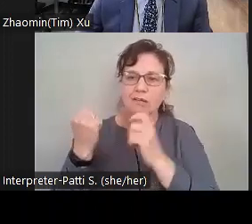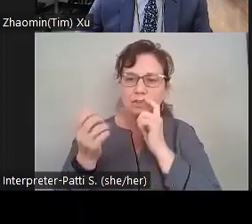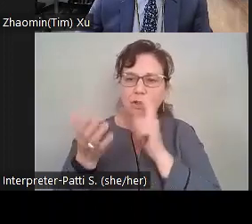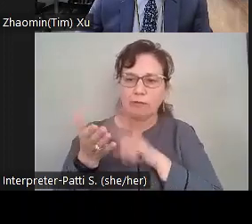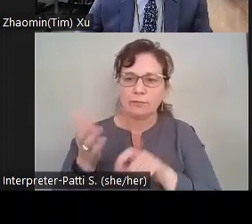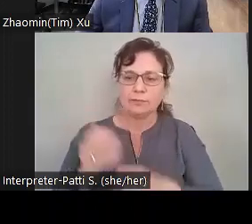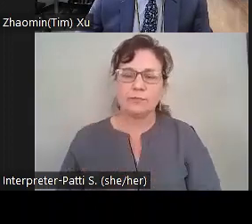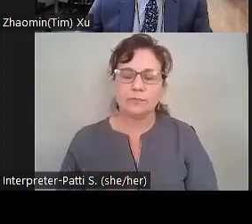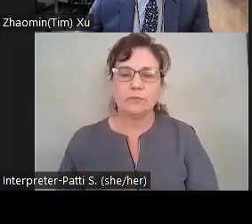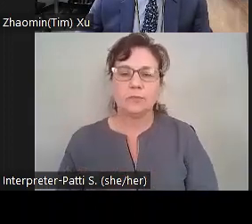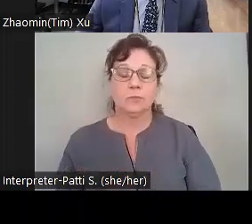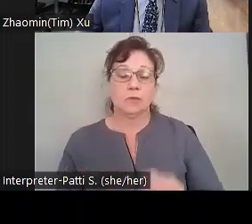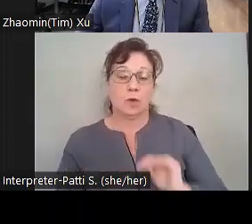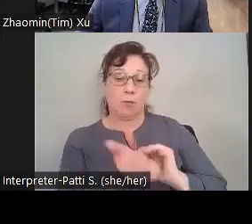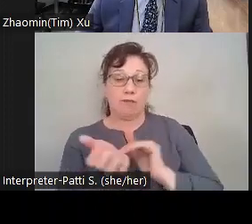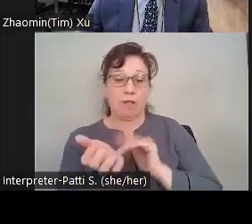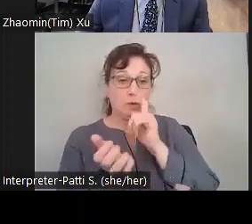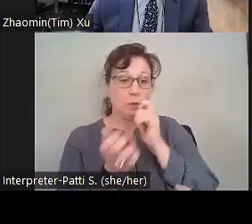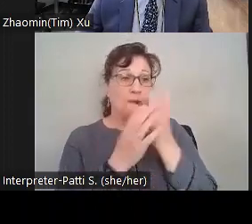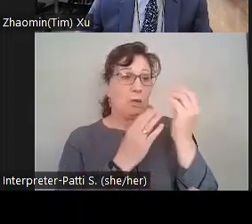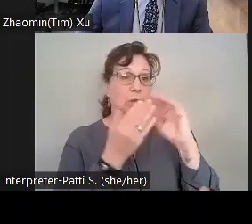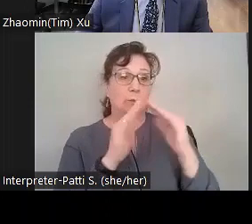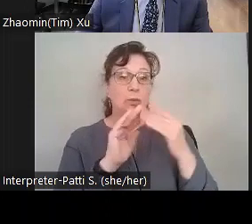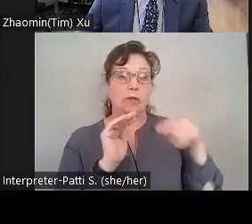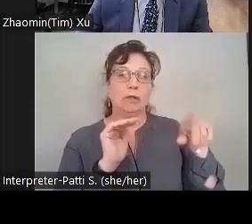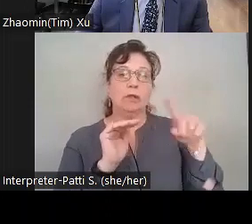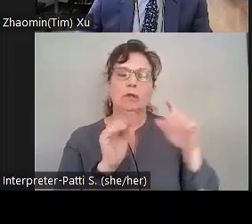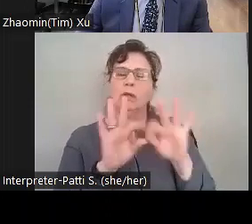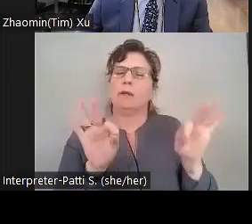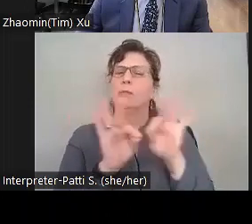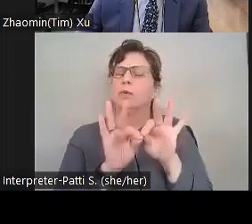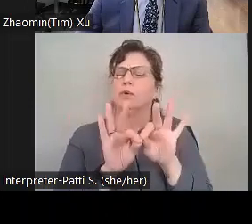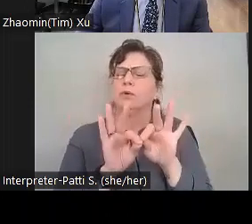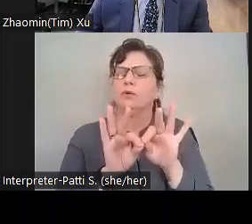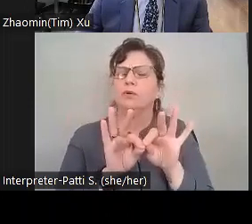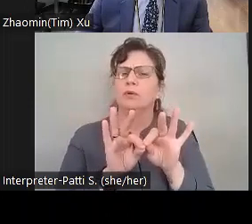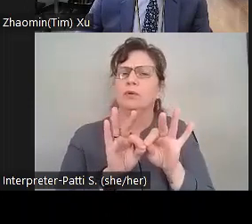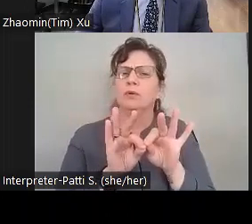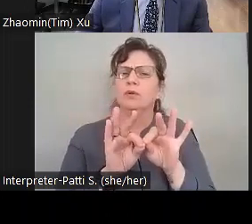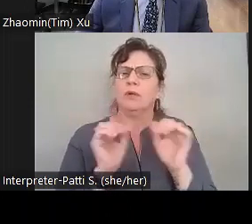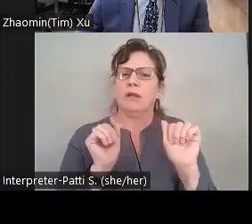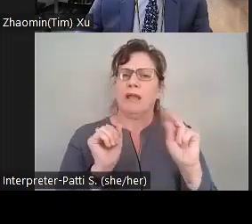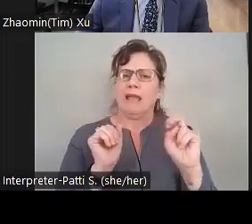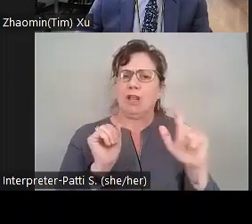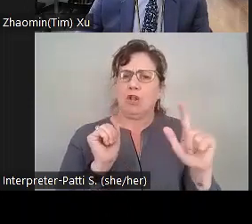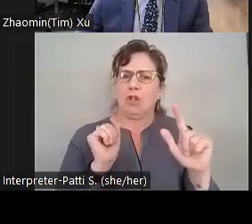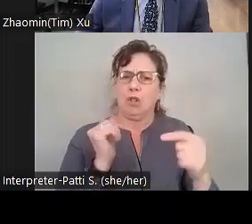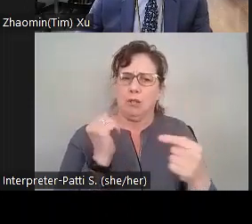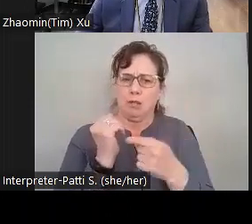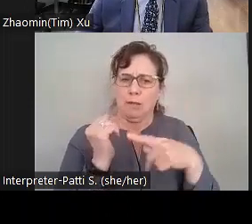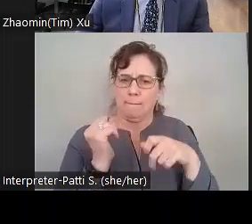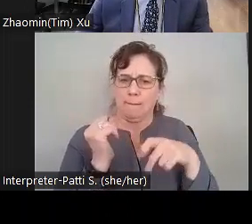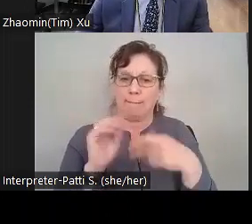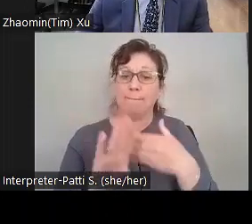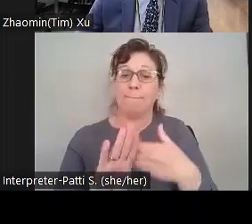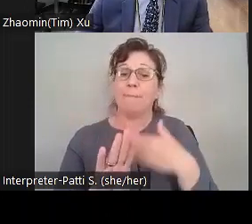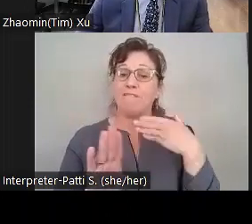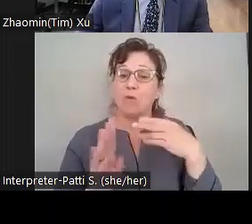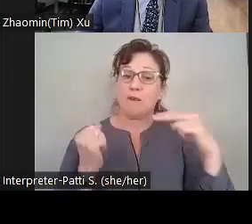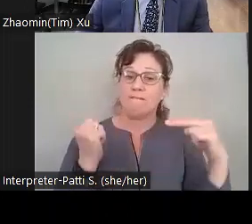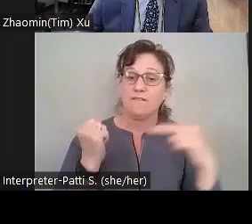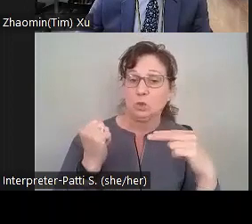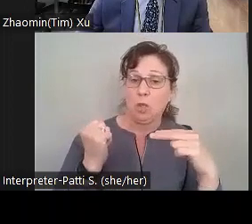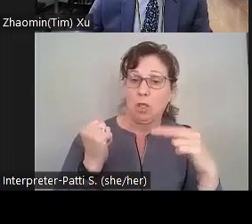For providers who do it out in the community, it's really, really important that the anal pap is done prior to any sort of digital anal rectal